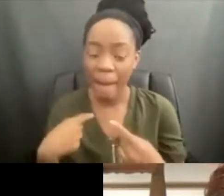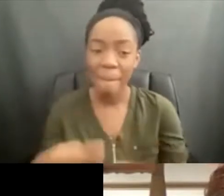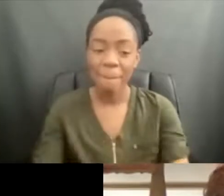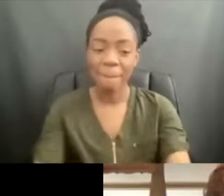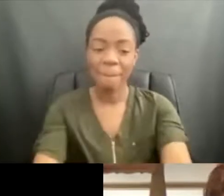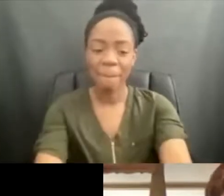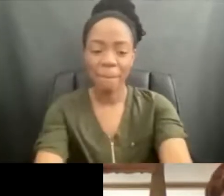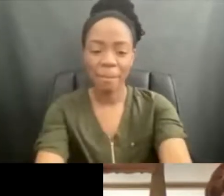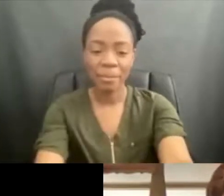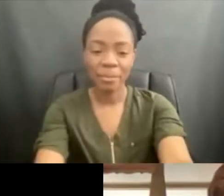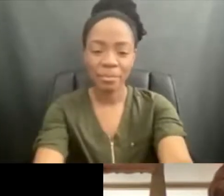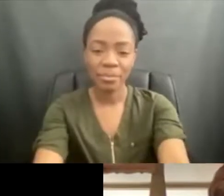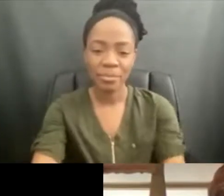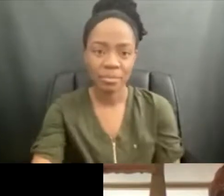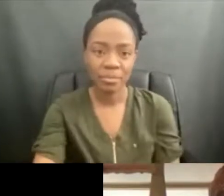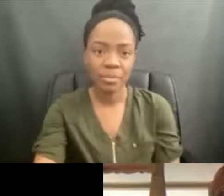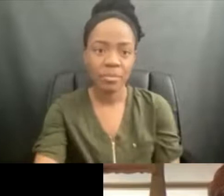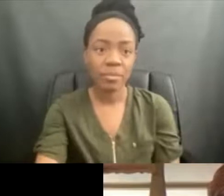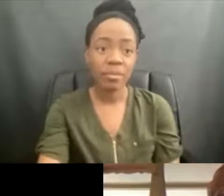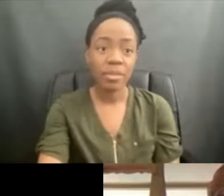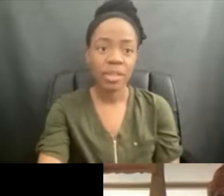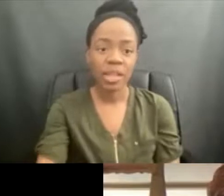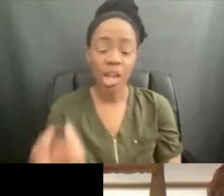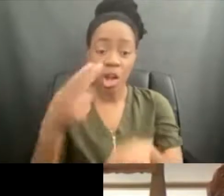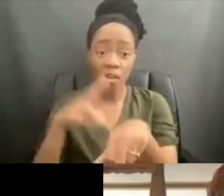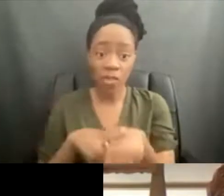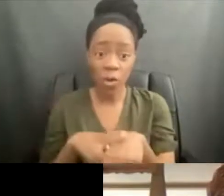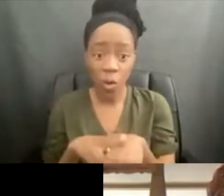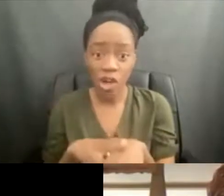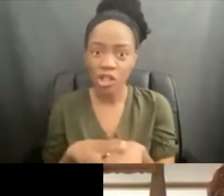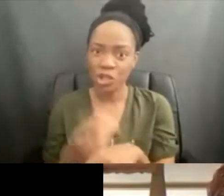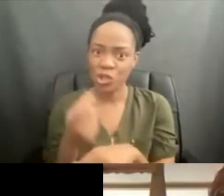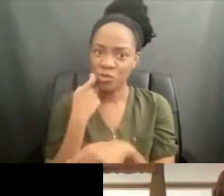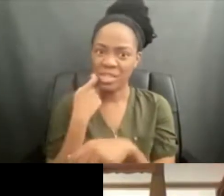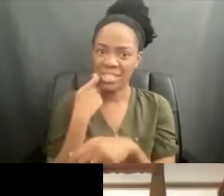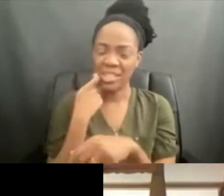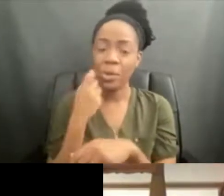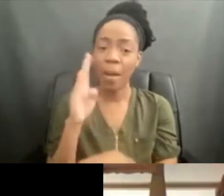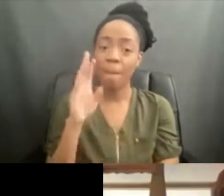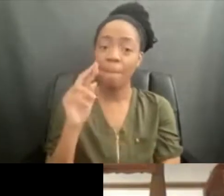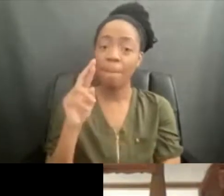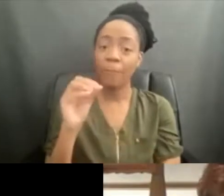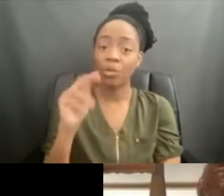mean, what is it? Of course, you just received a bronze statue of yourself in your hometown.